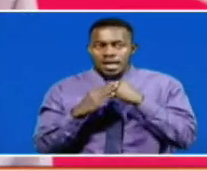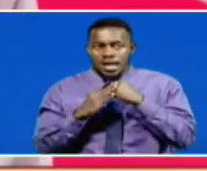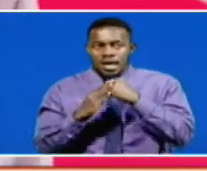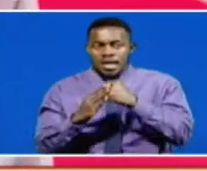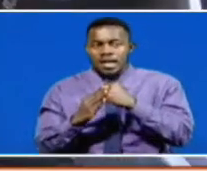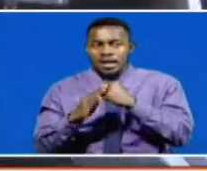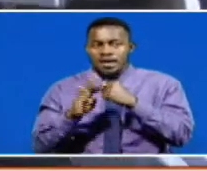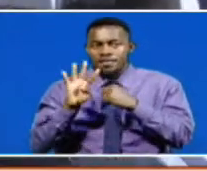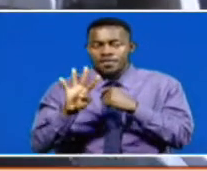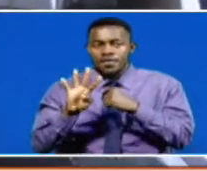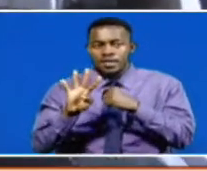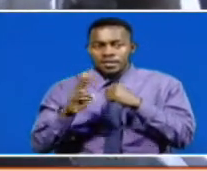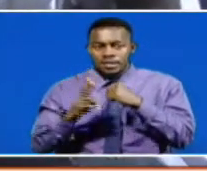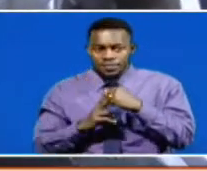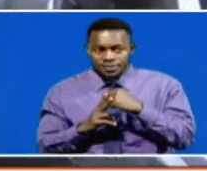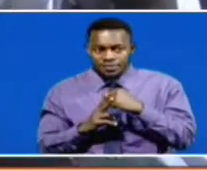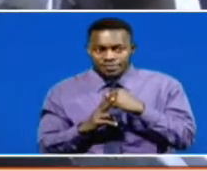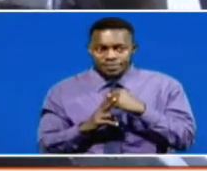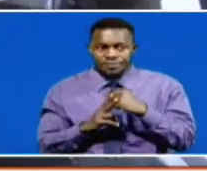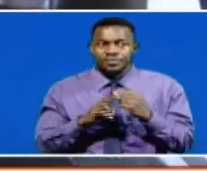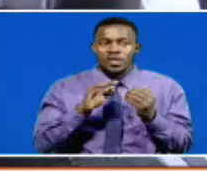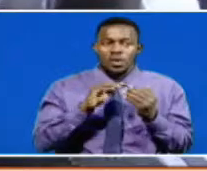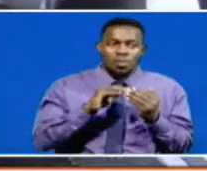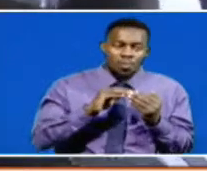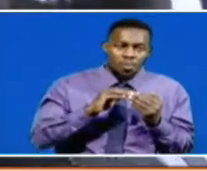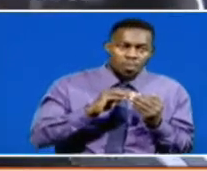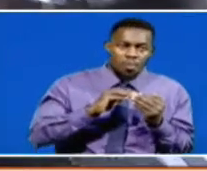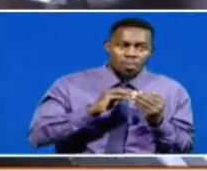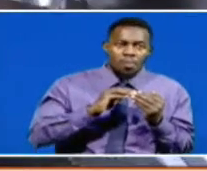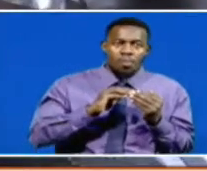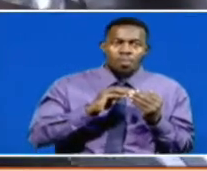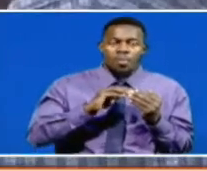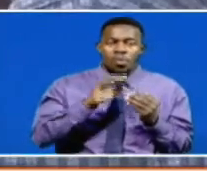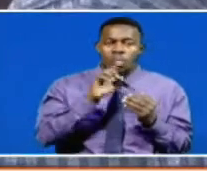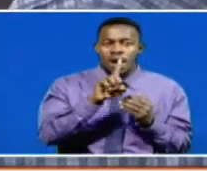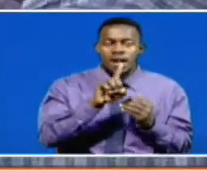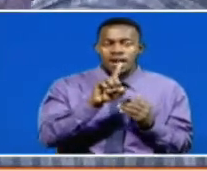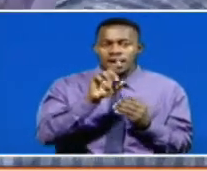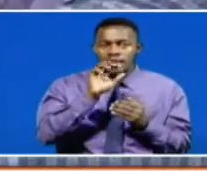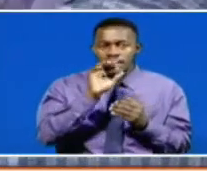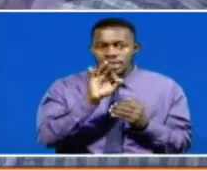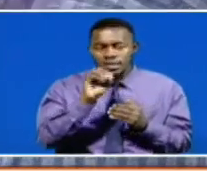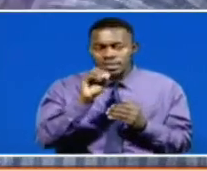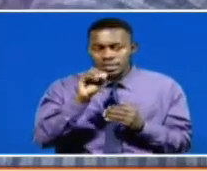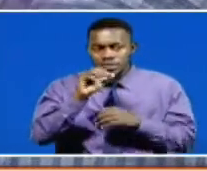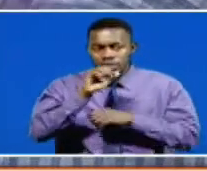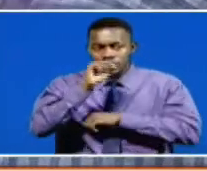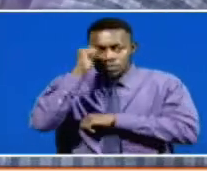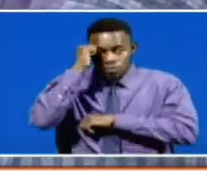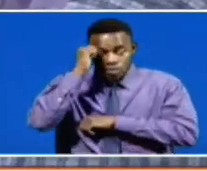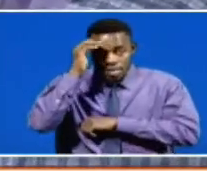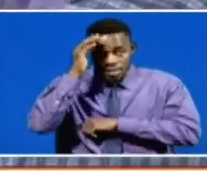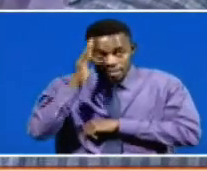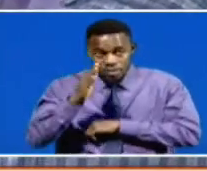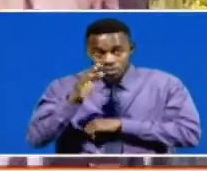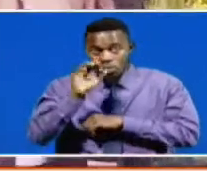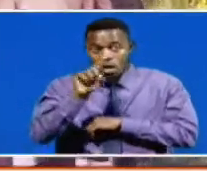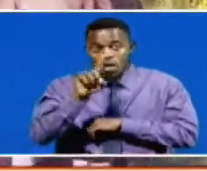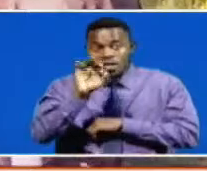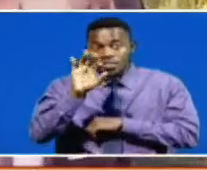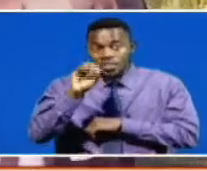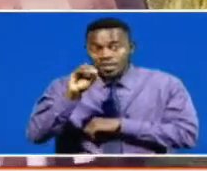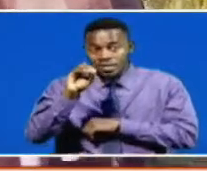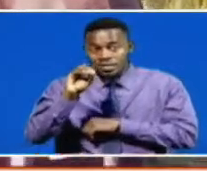42,927. Among the placed students, 130 students from informal settlements in urban areas have been placed in national